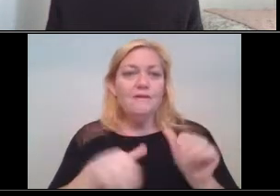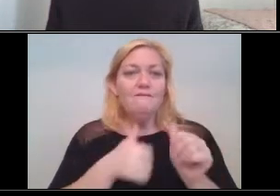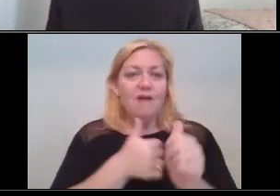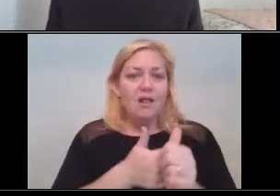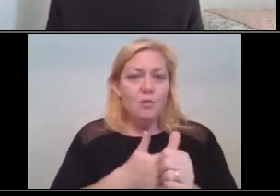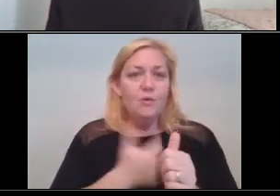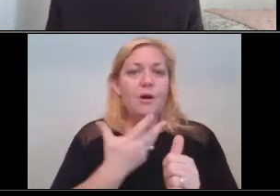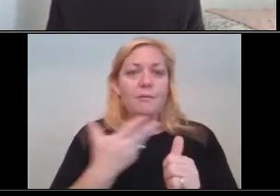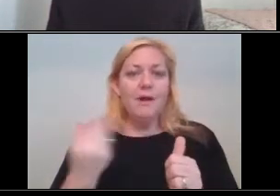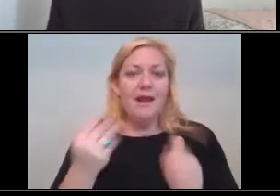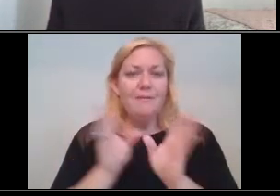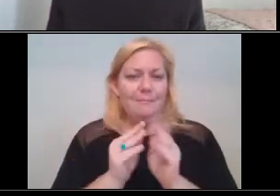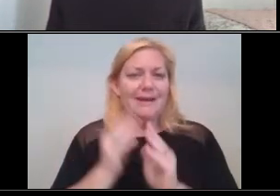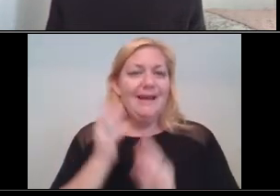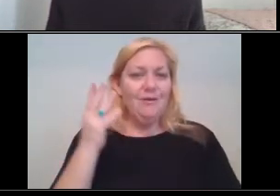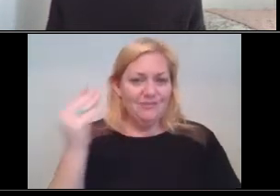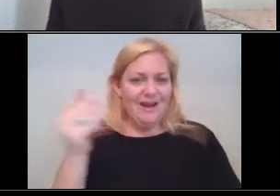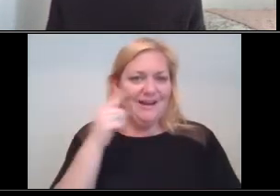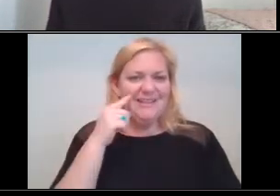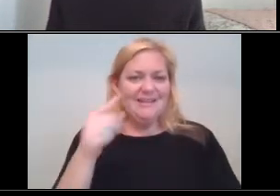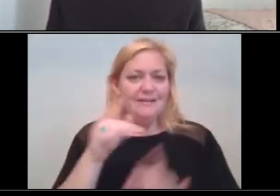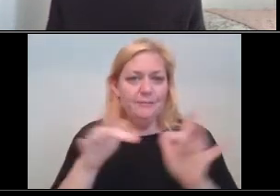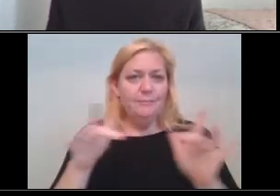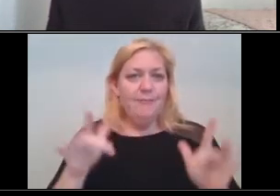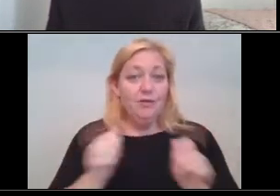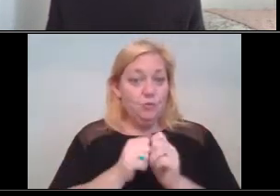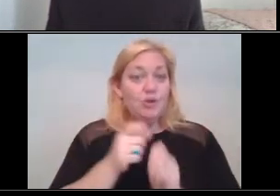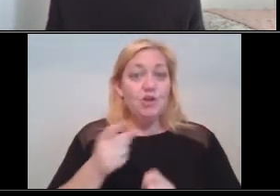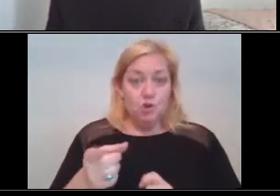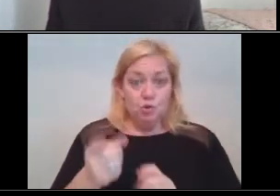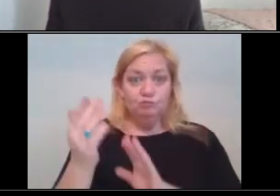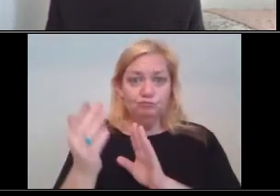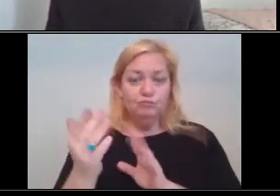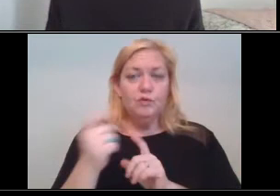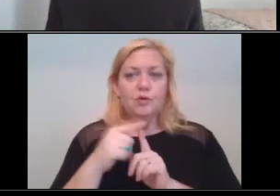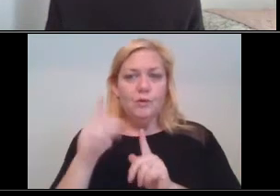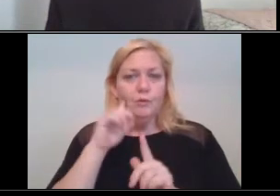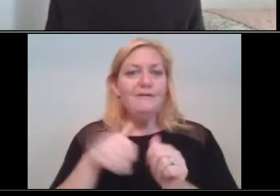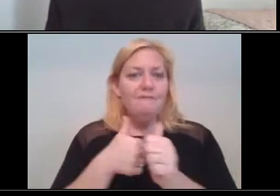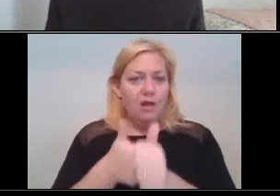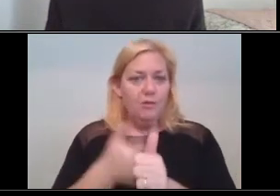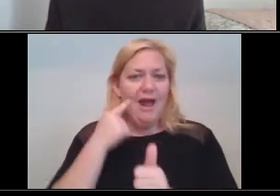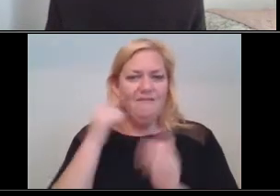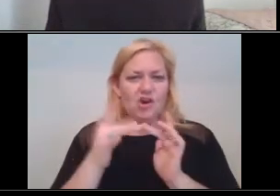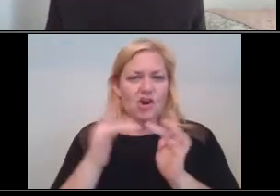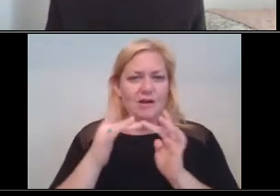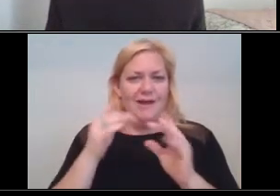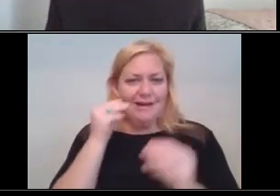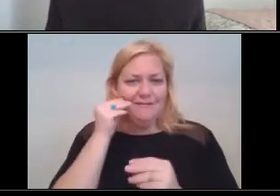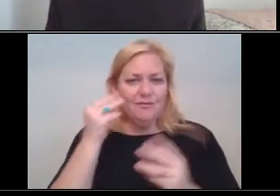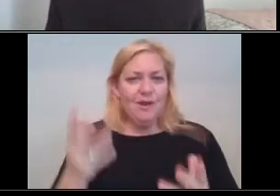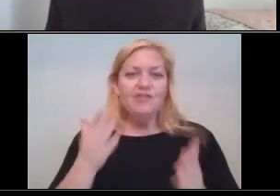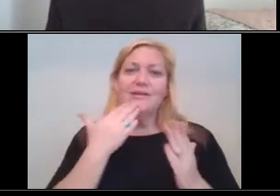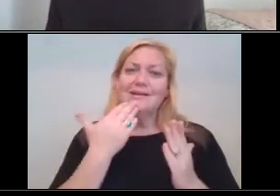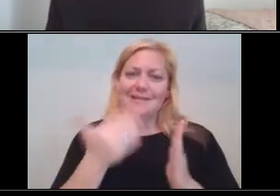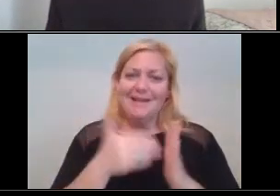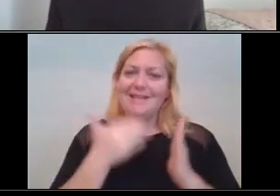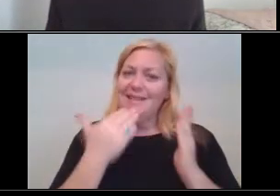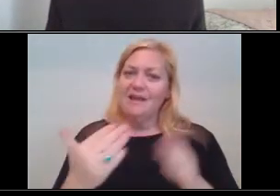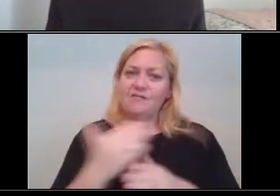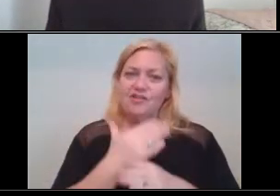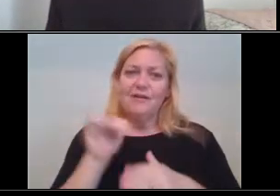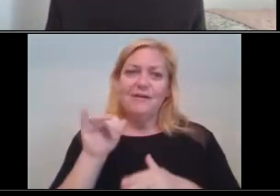have a meeting outside of this space with you. So we'll be following up. We have your contact info. Again, thank you for sharing